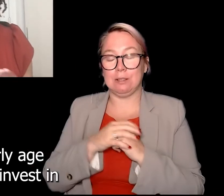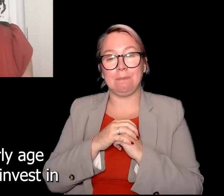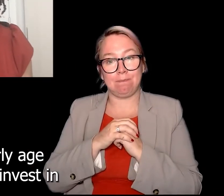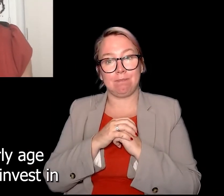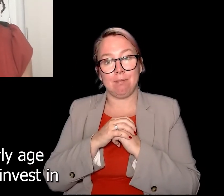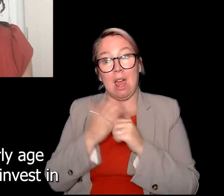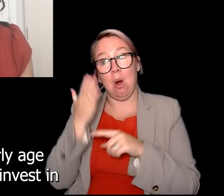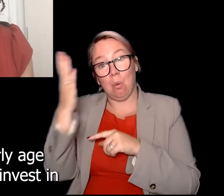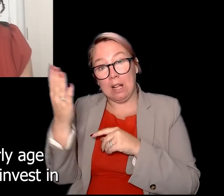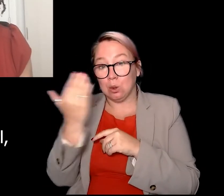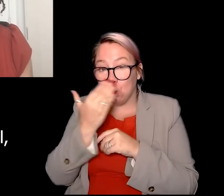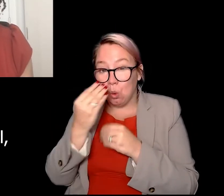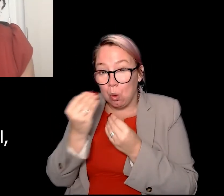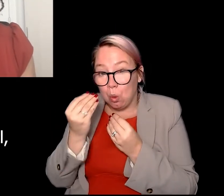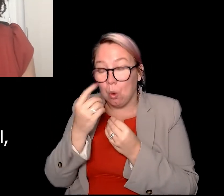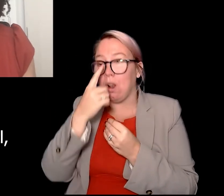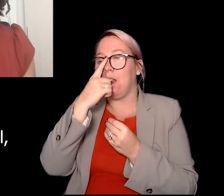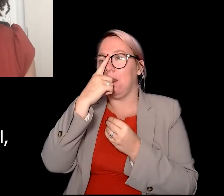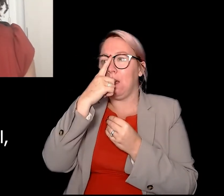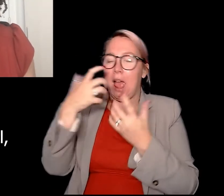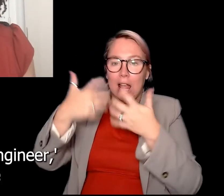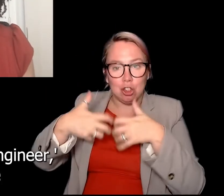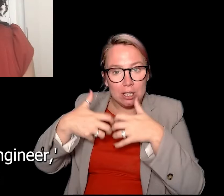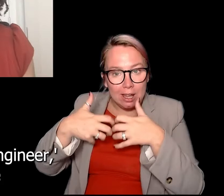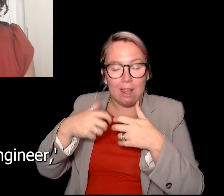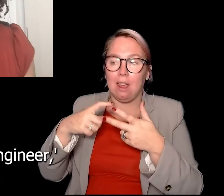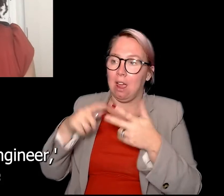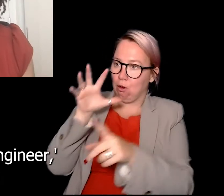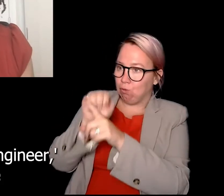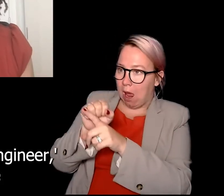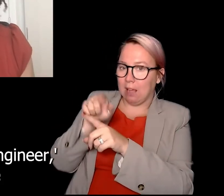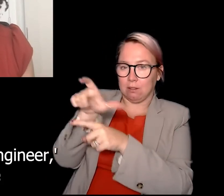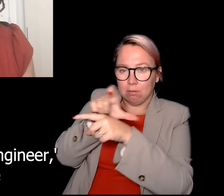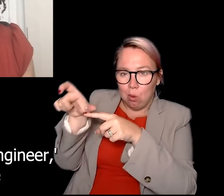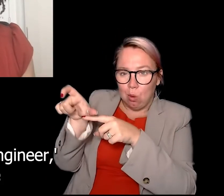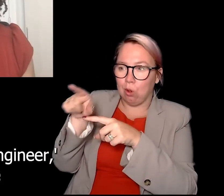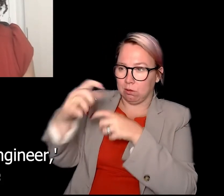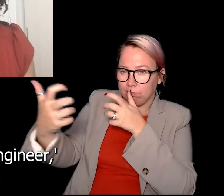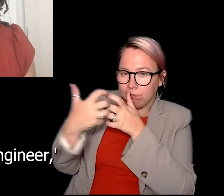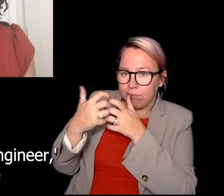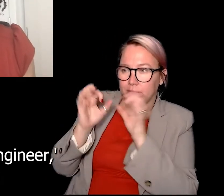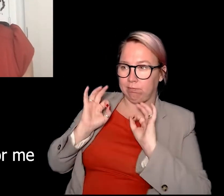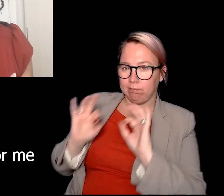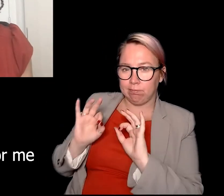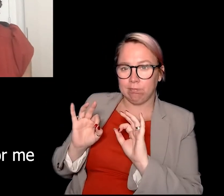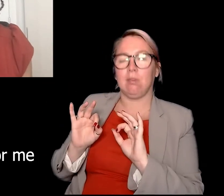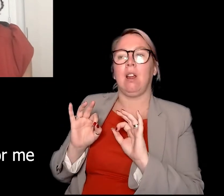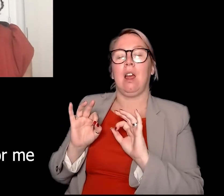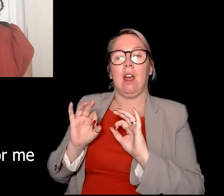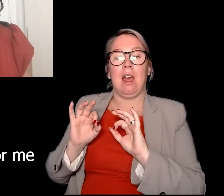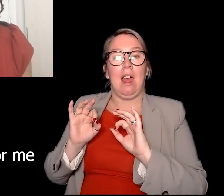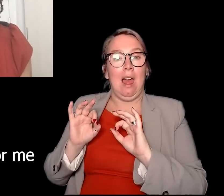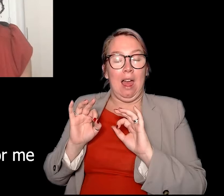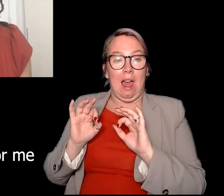age that that's what I wanted to invest in. And so went off to school, Googled entrepreneur or engineer, found the right place where it was a